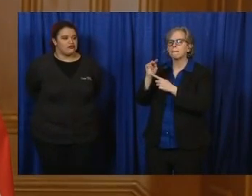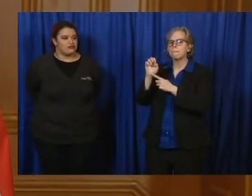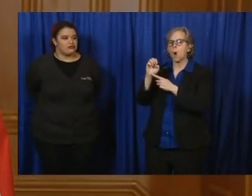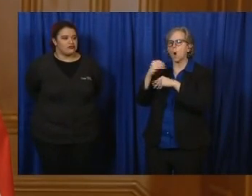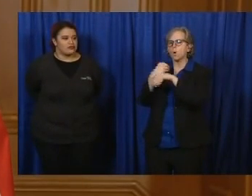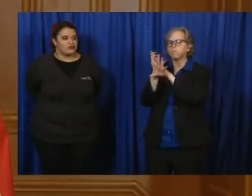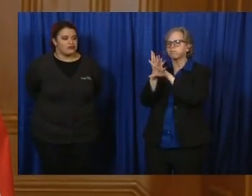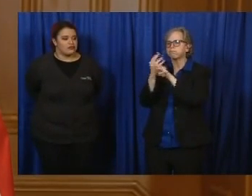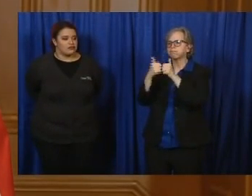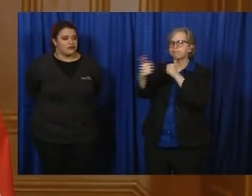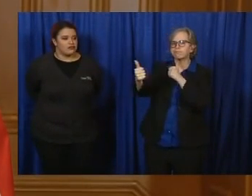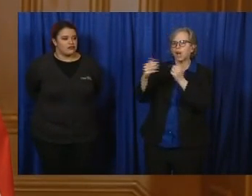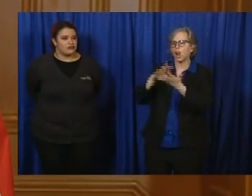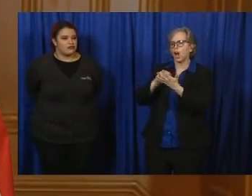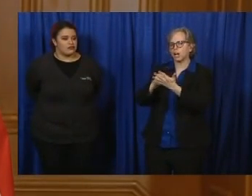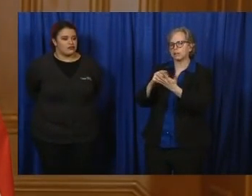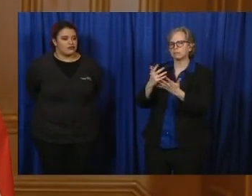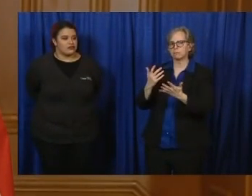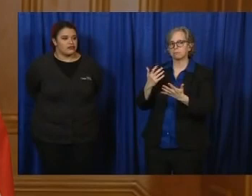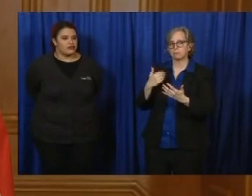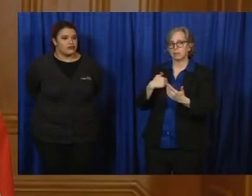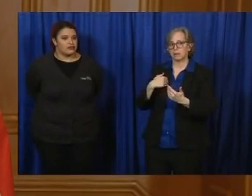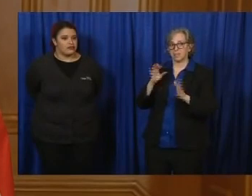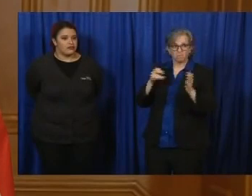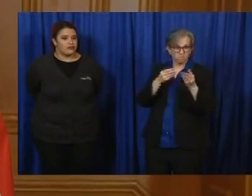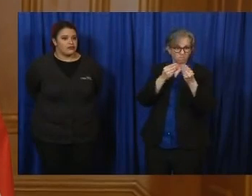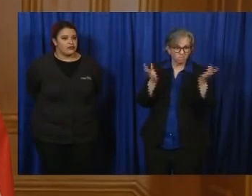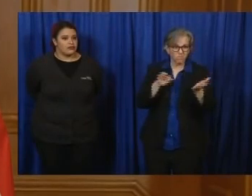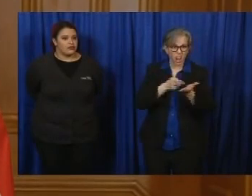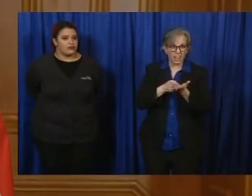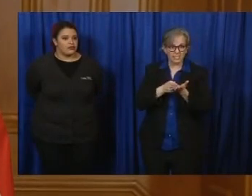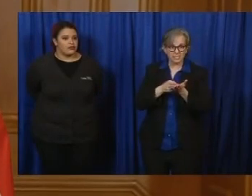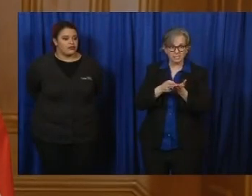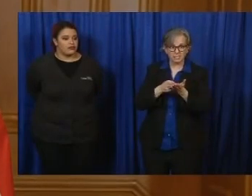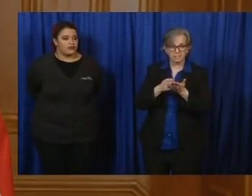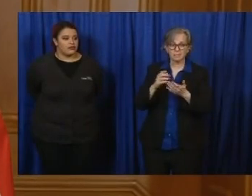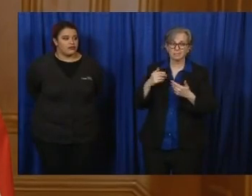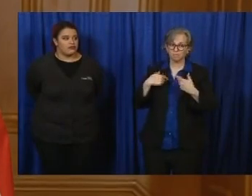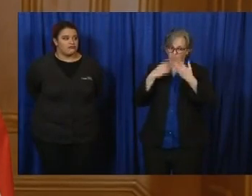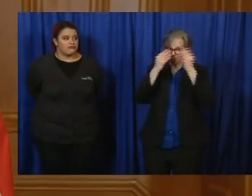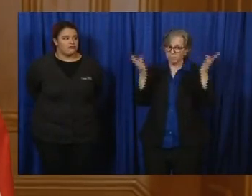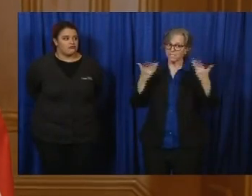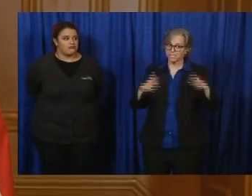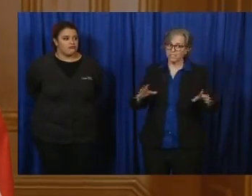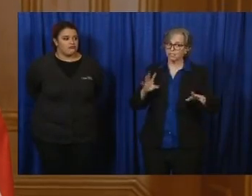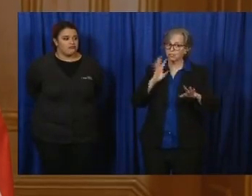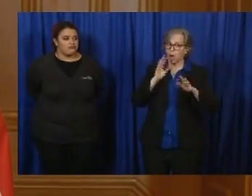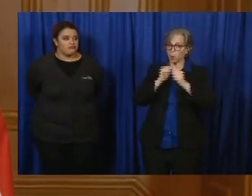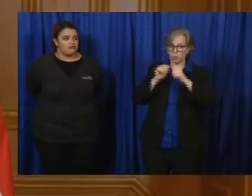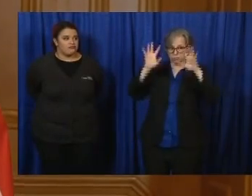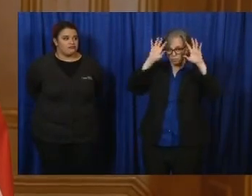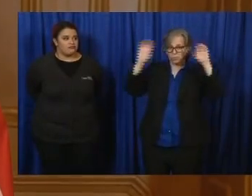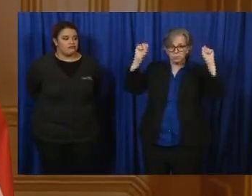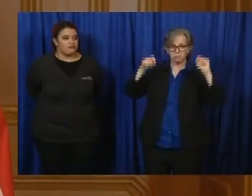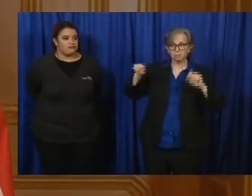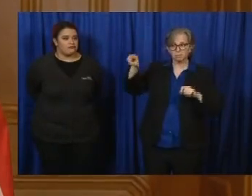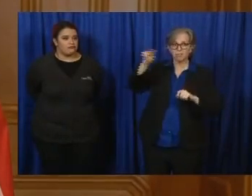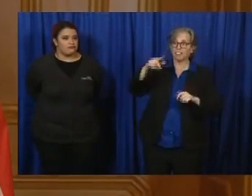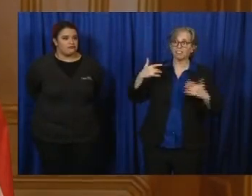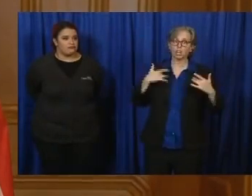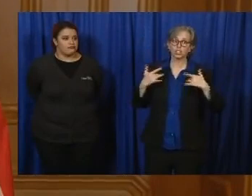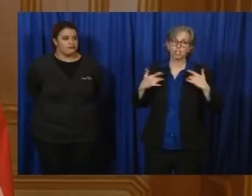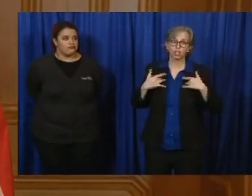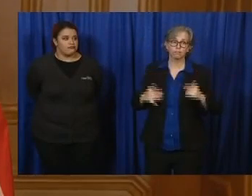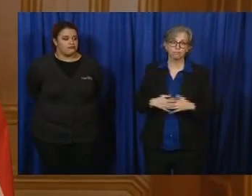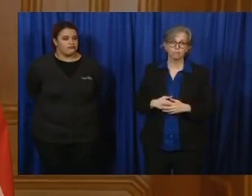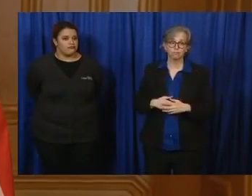some superintendents that we've talked to who are concerned, and they're concerned that their particular students are going to